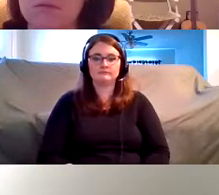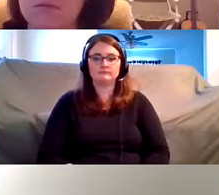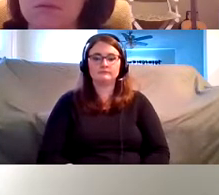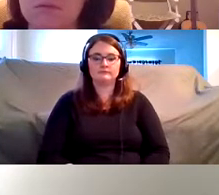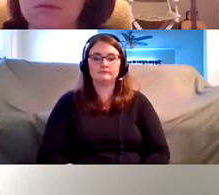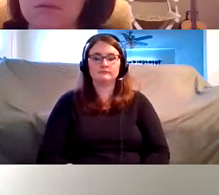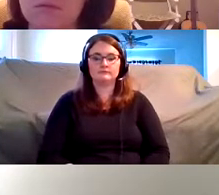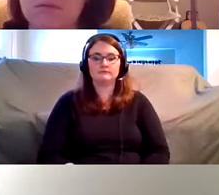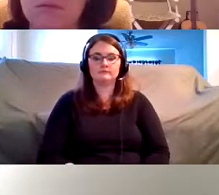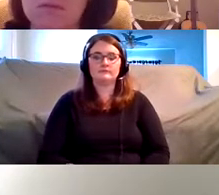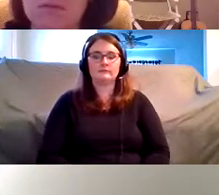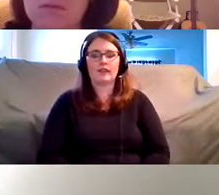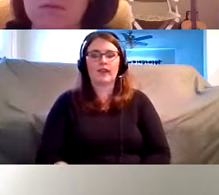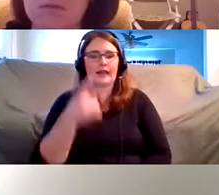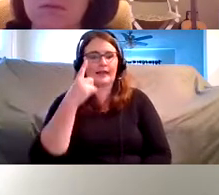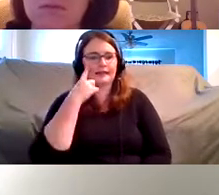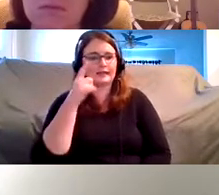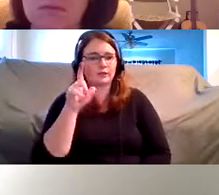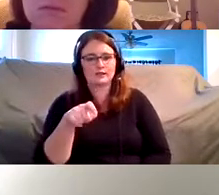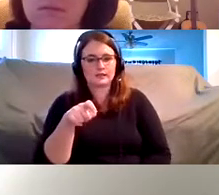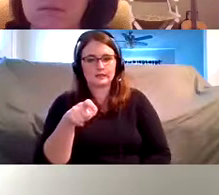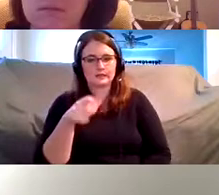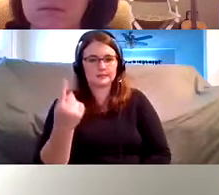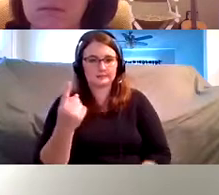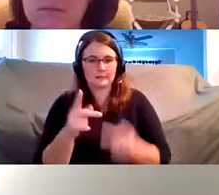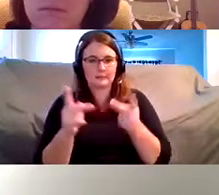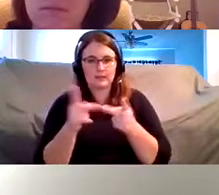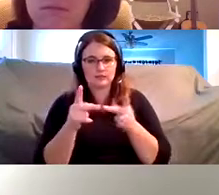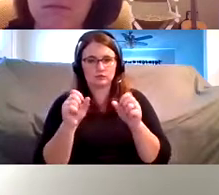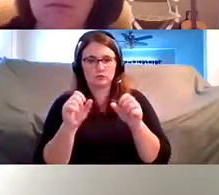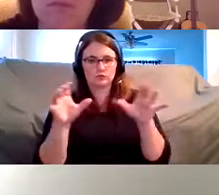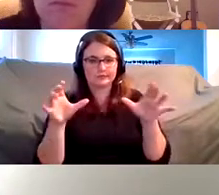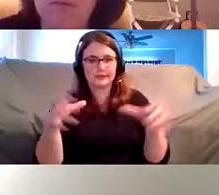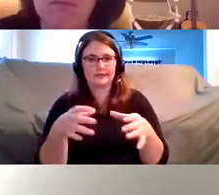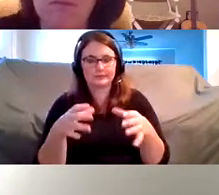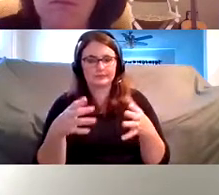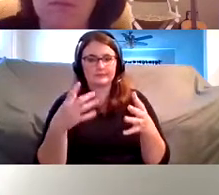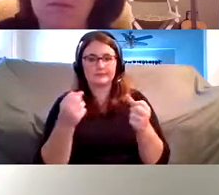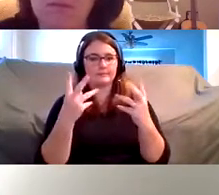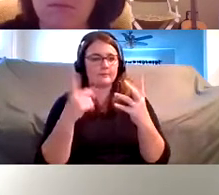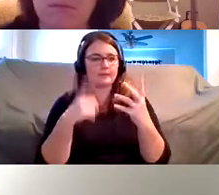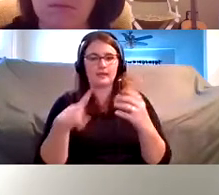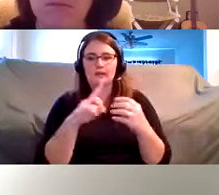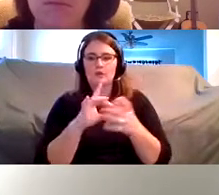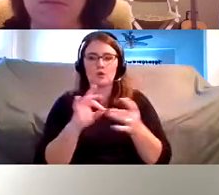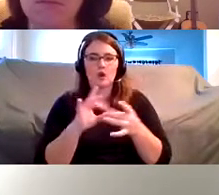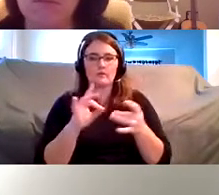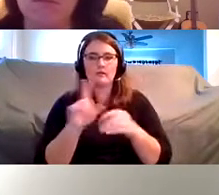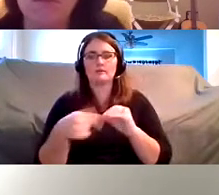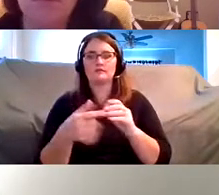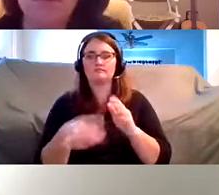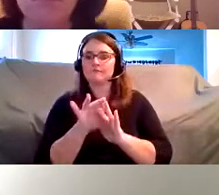I mean, I think there has to be a place to gather so that because a lot of you said things about finding a community,